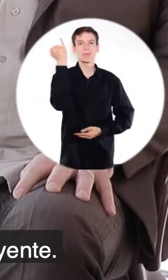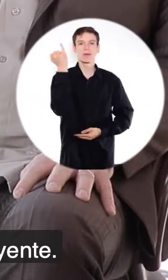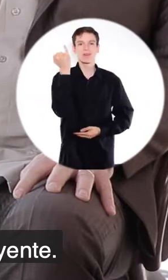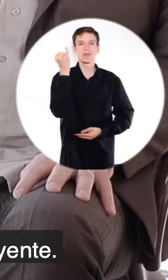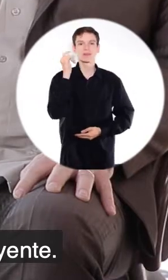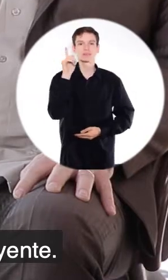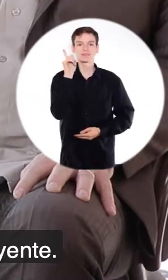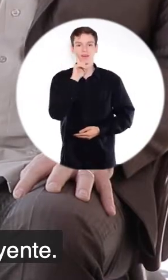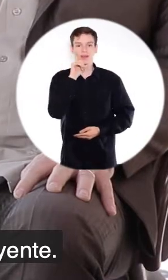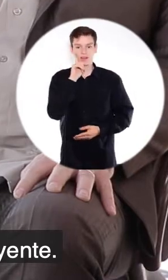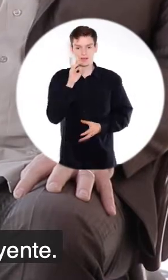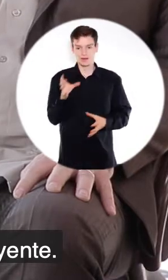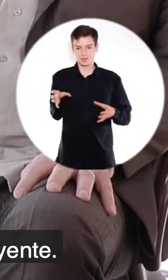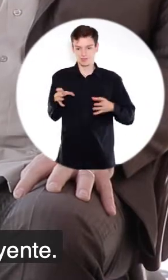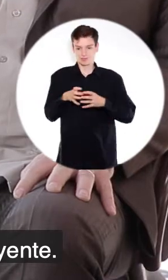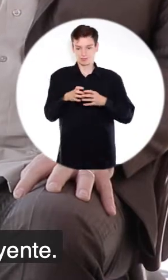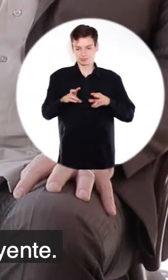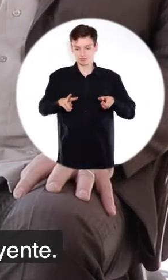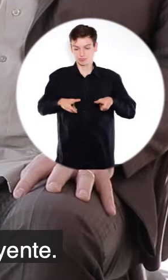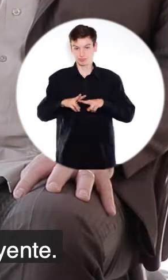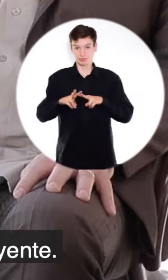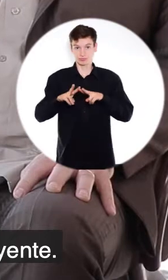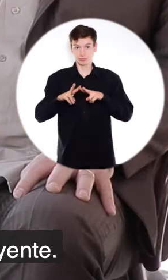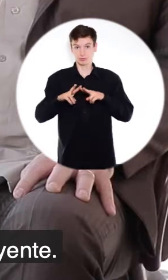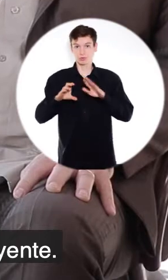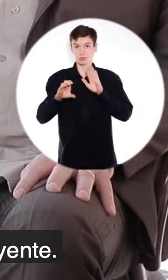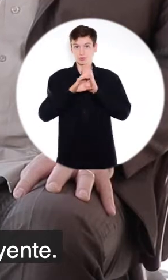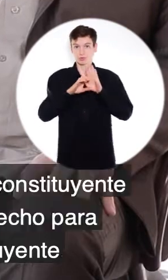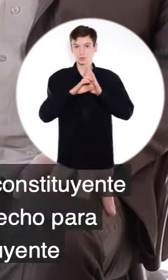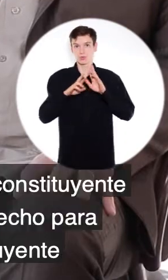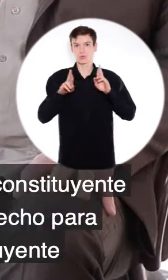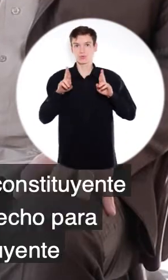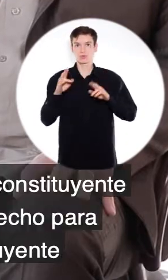willingness to have independence in the constituent